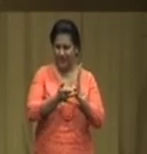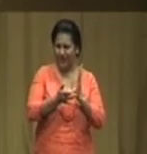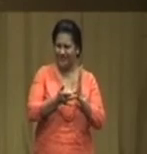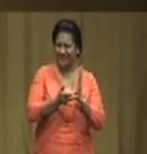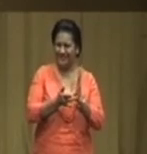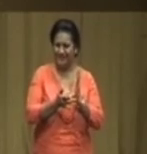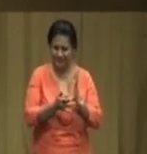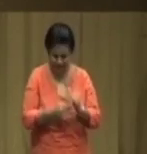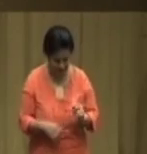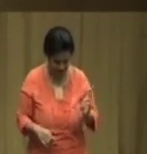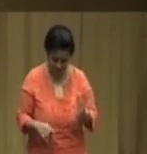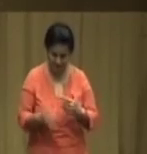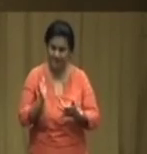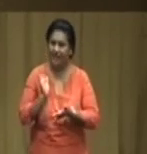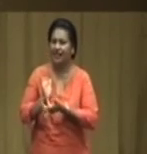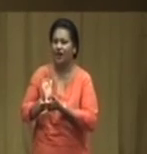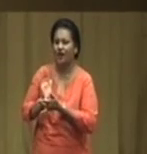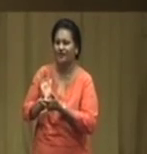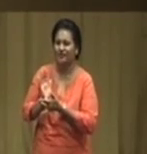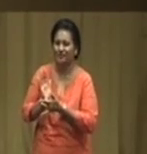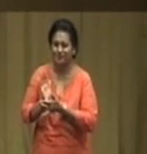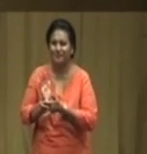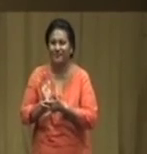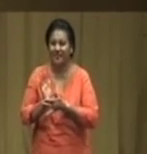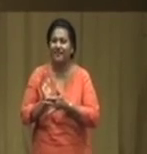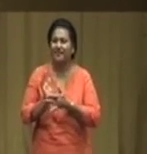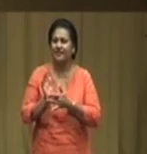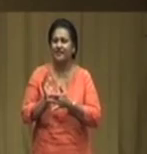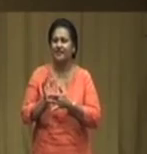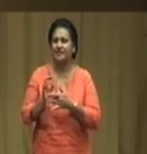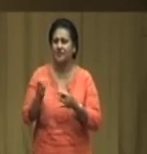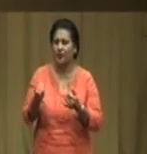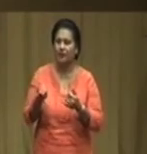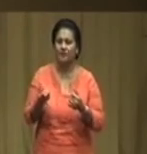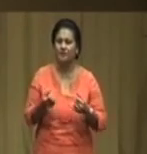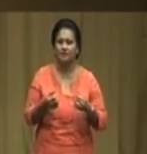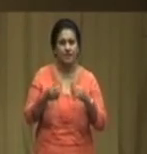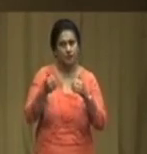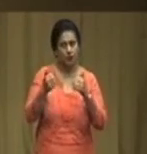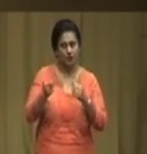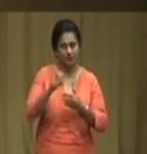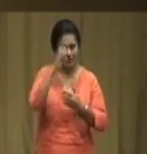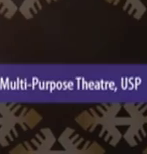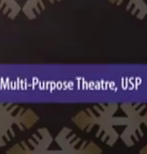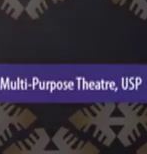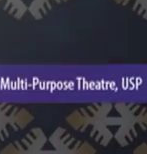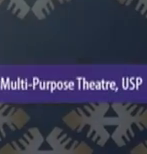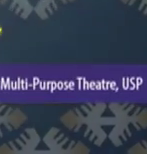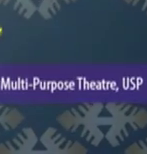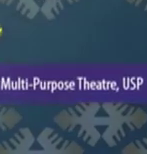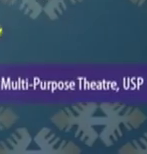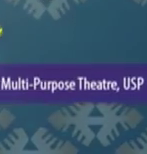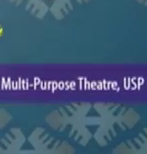OER, enabled you to become an independent learner. And so that's tremendous to hear your experiences there.